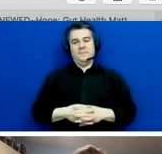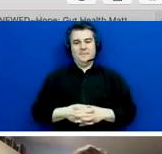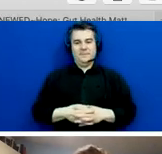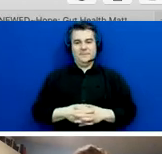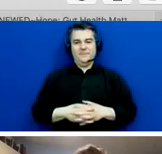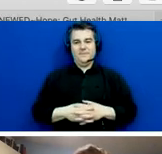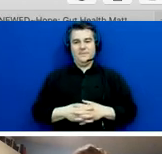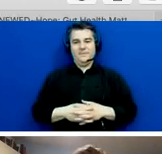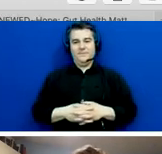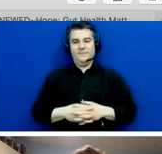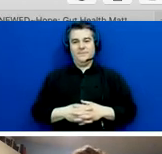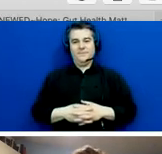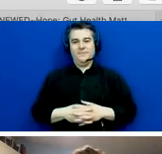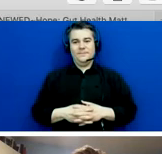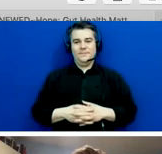Yeah.